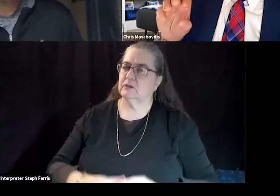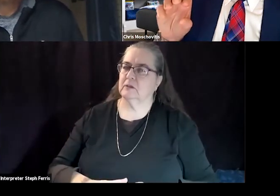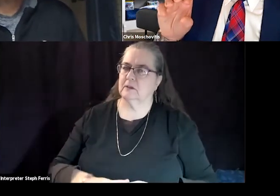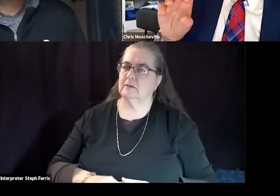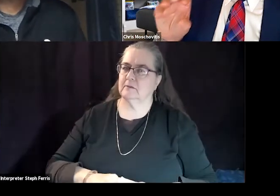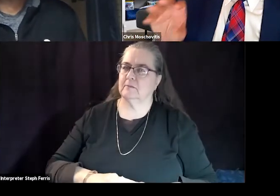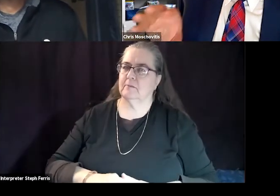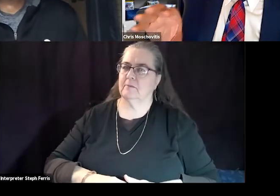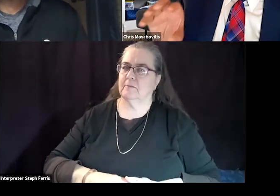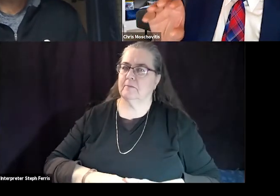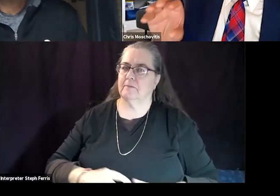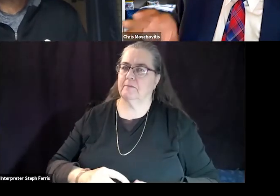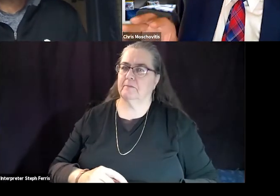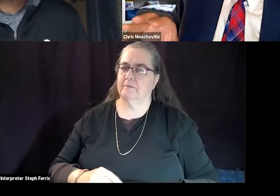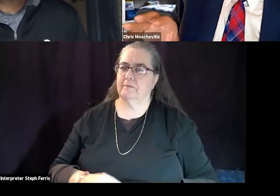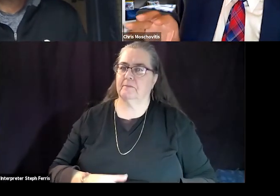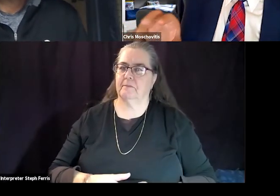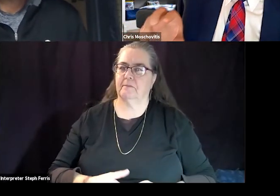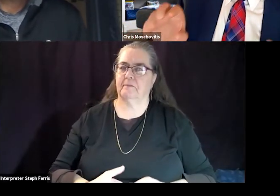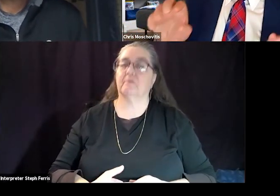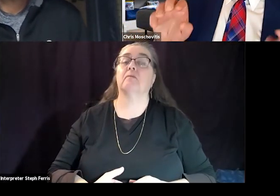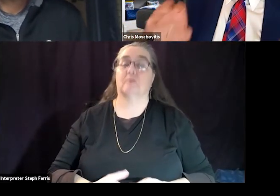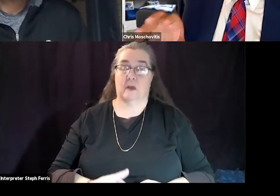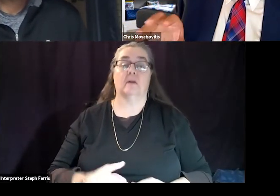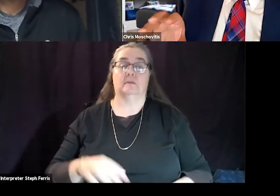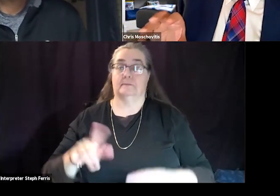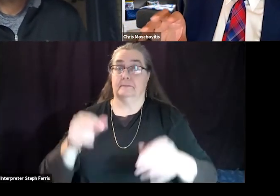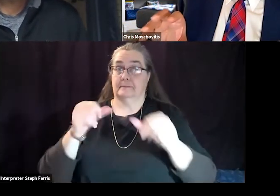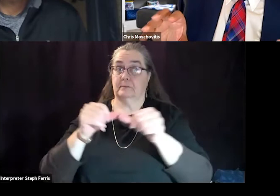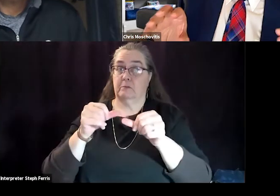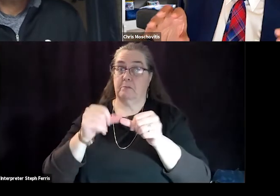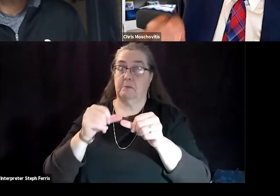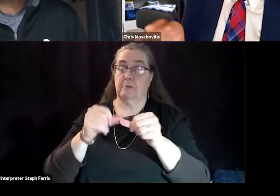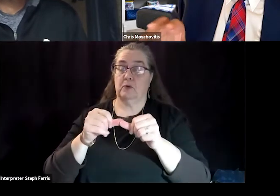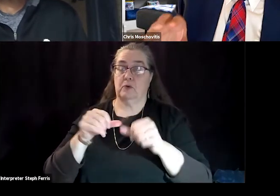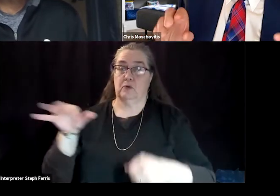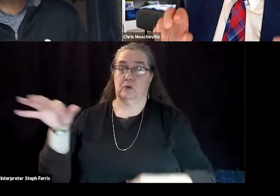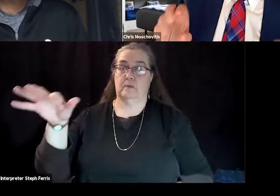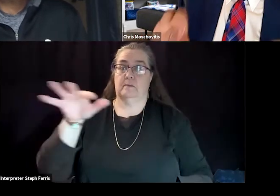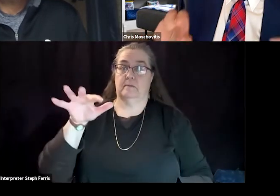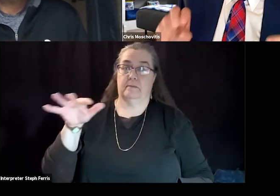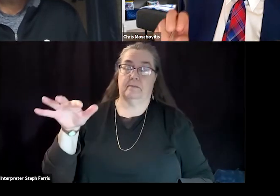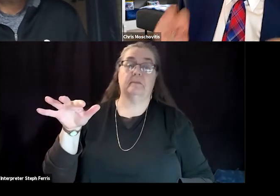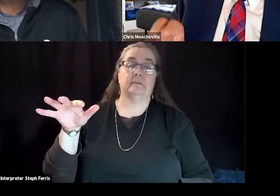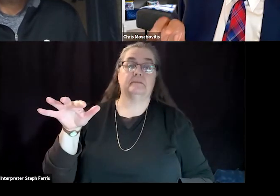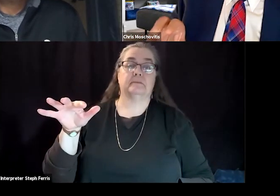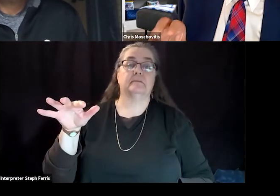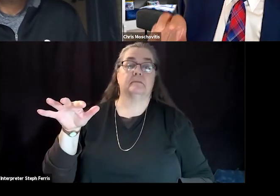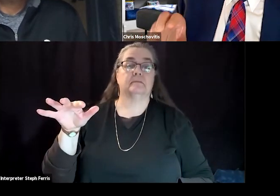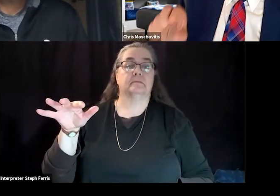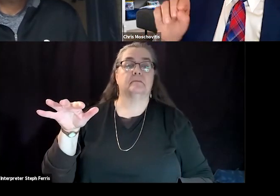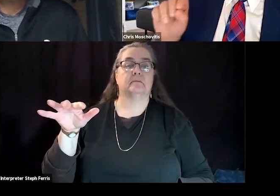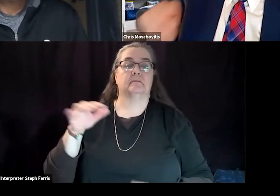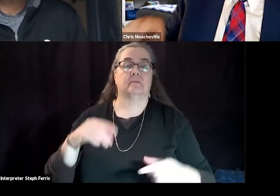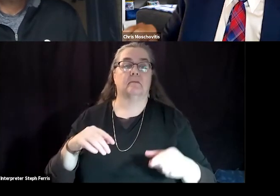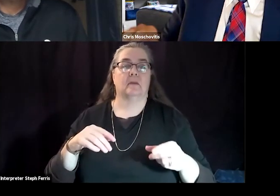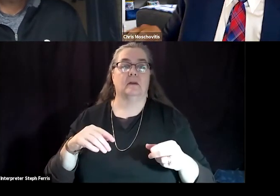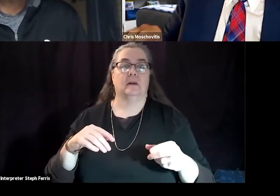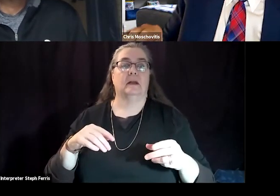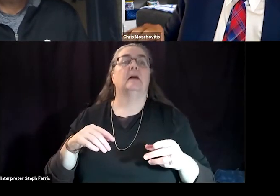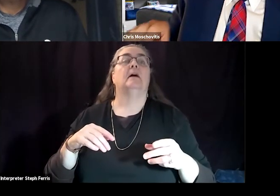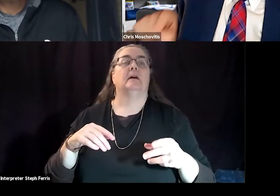lot of the prevailing attitude by executives that are in this for the